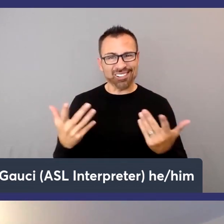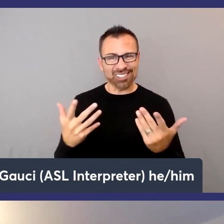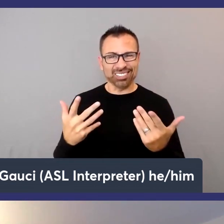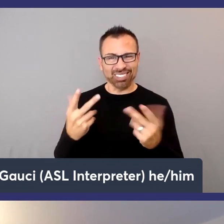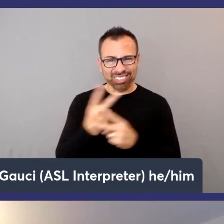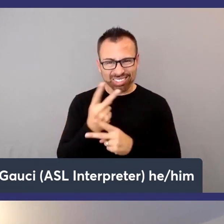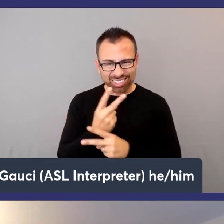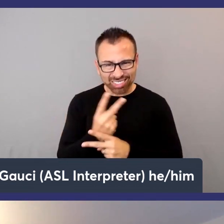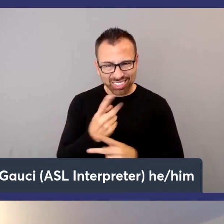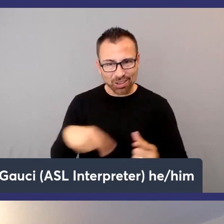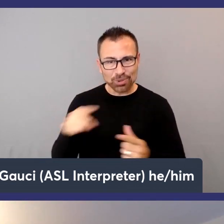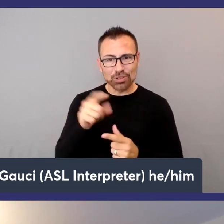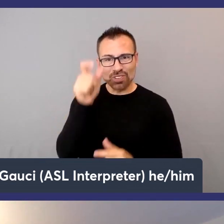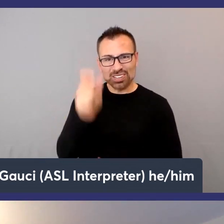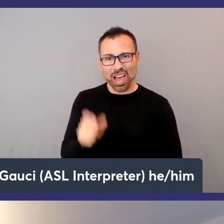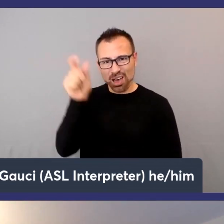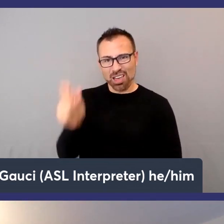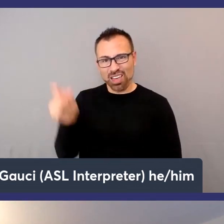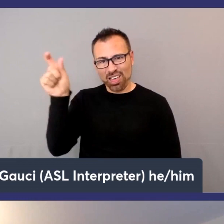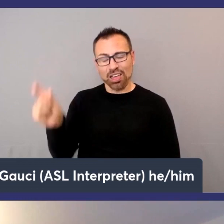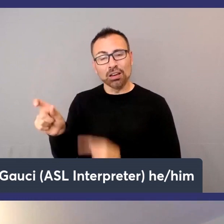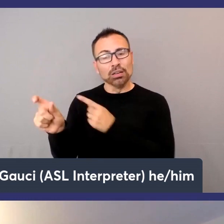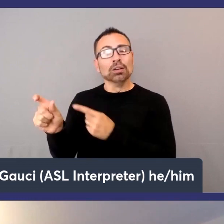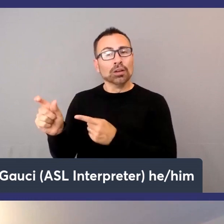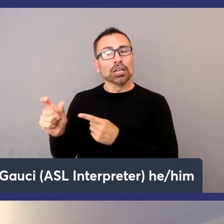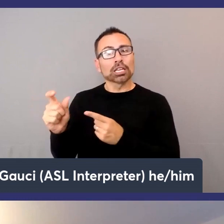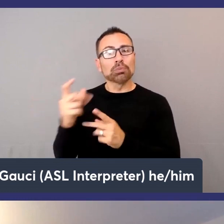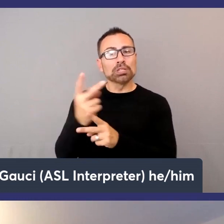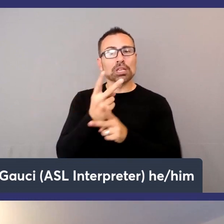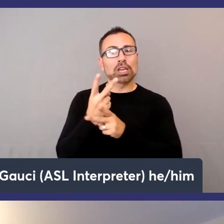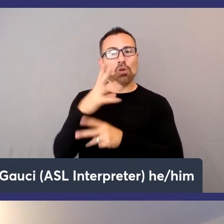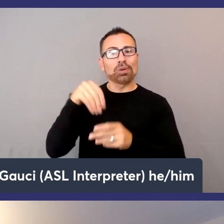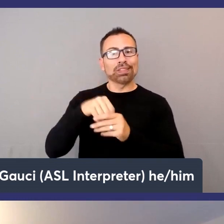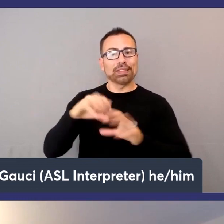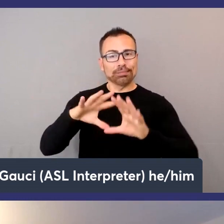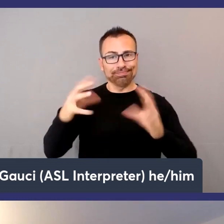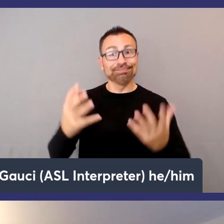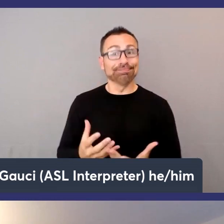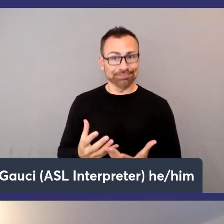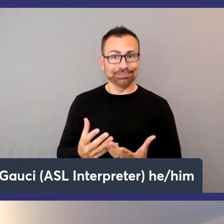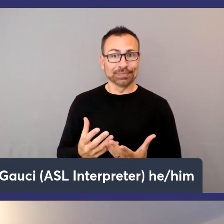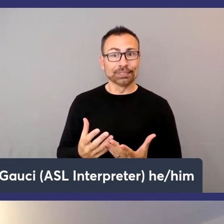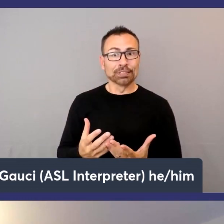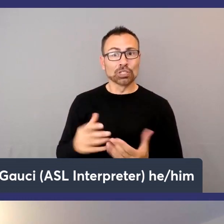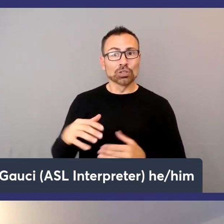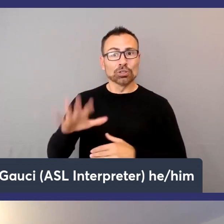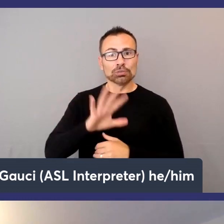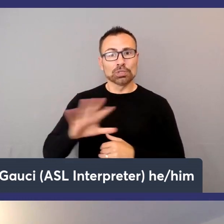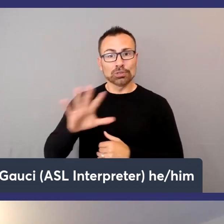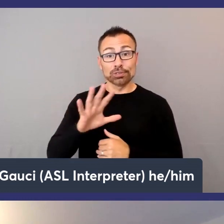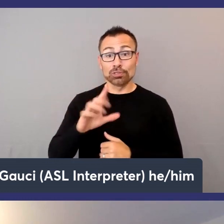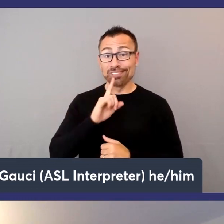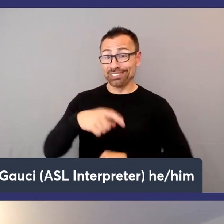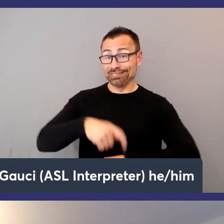can take care of that in the context here with the geospatial. So it really saves a lot of time.